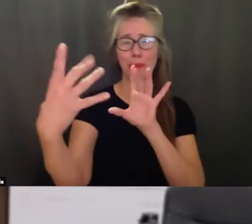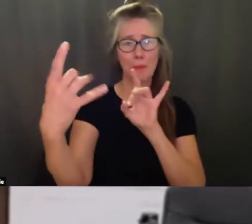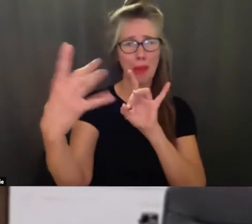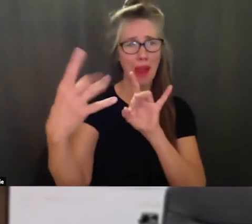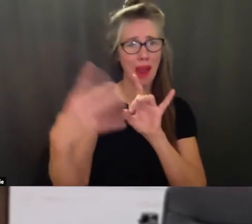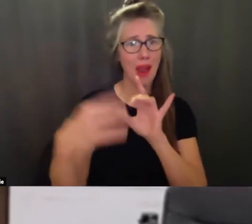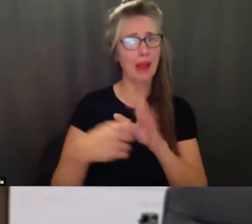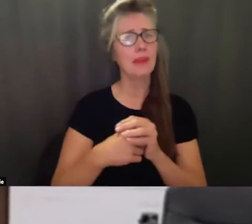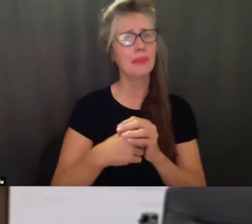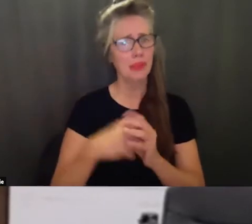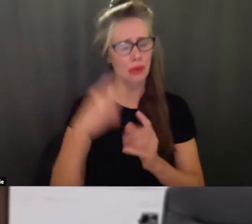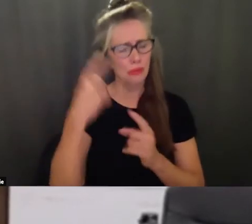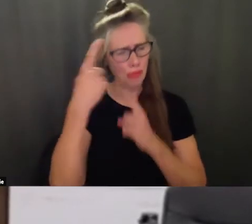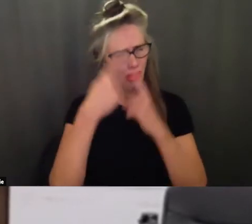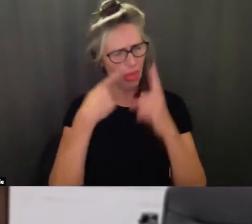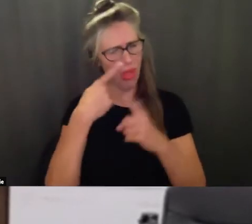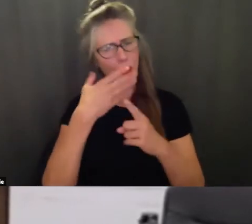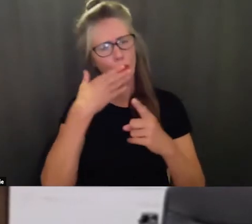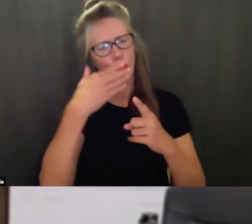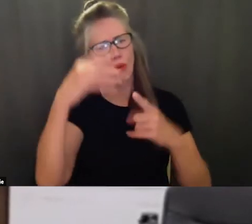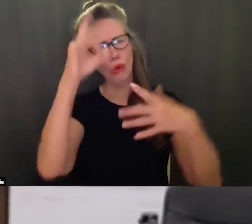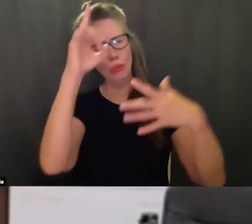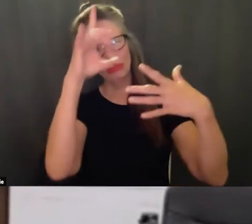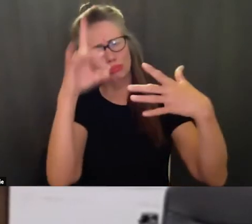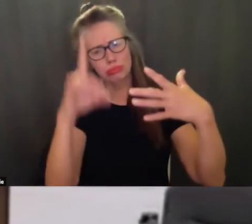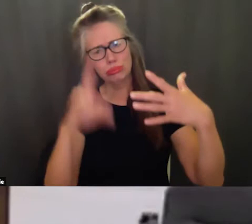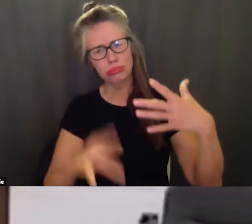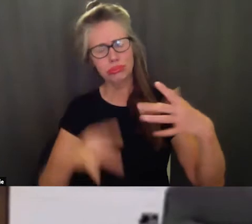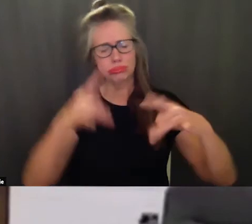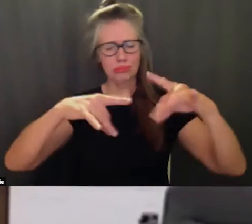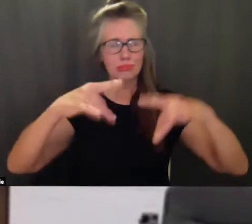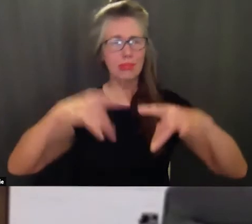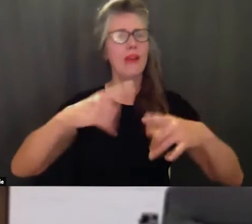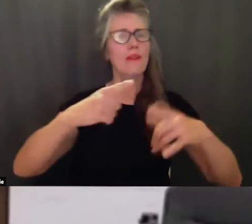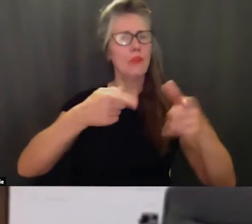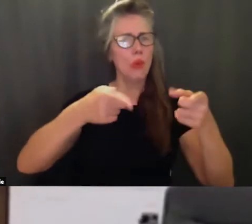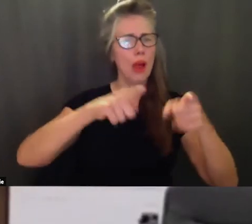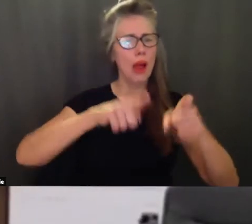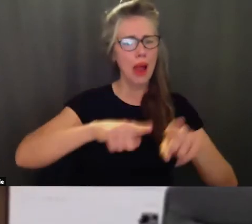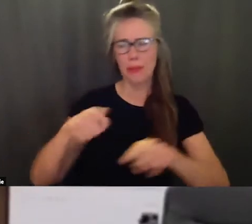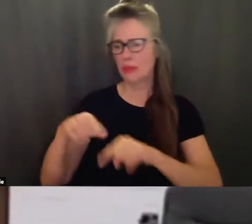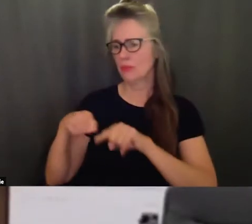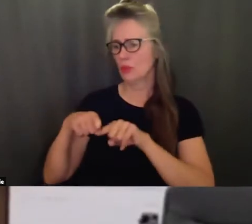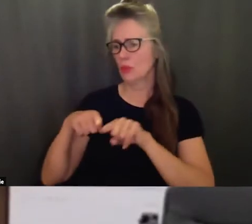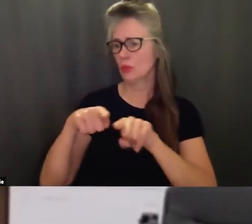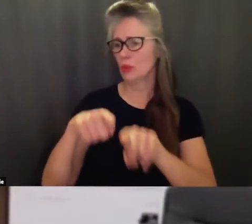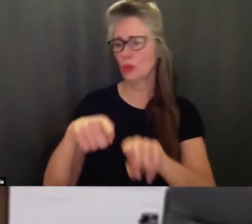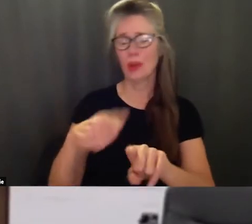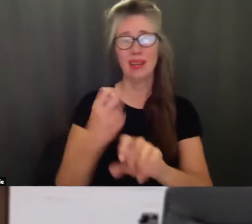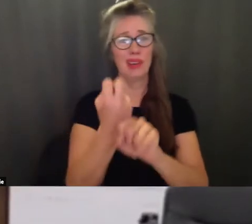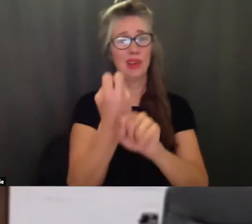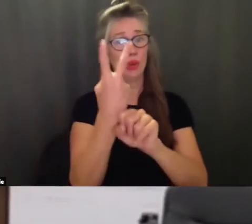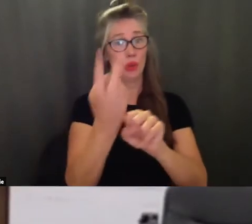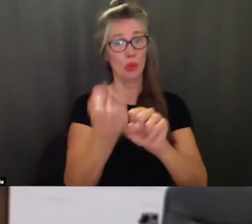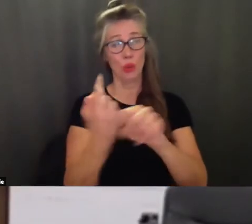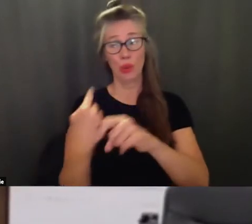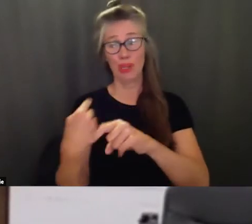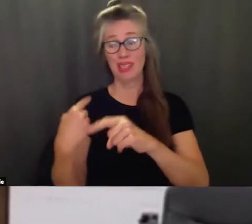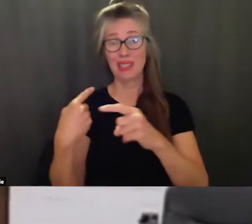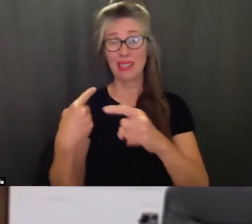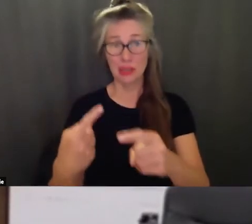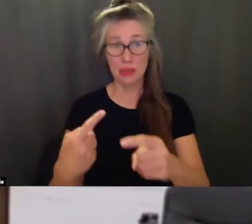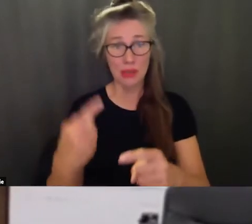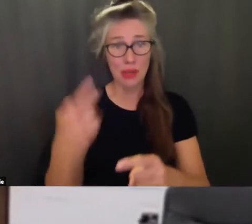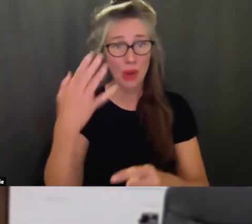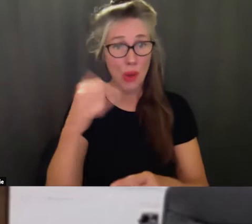really thoughtful analysis of what happened over this past year and the past 2 years, because this has been a review of